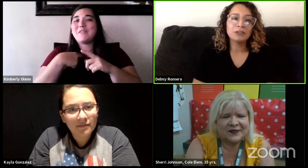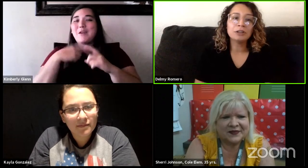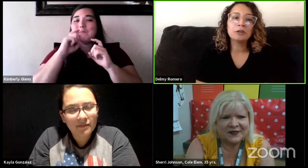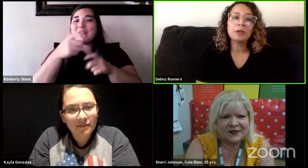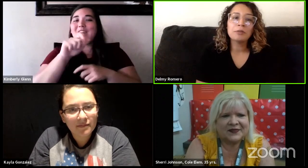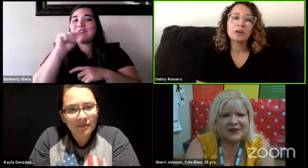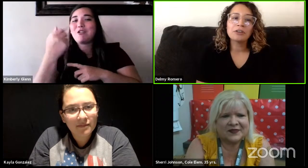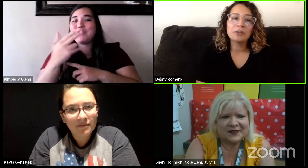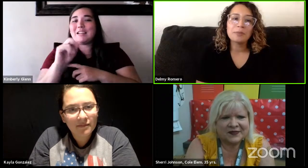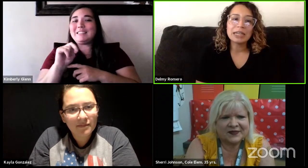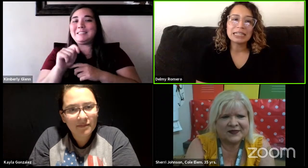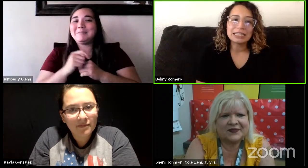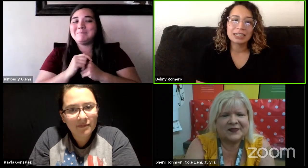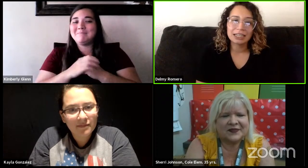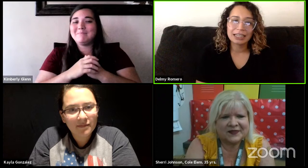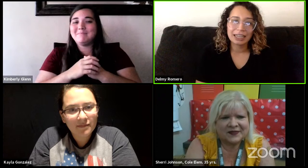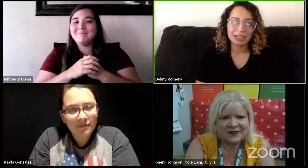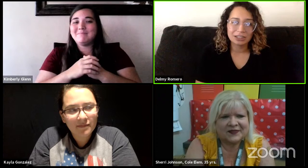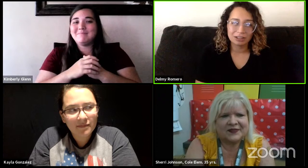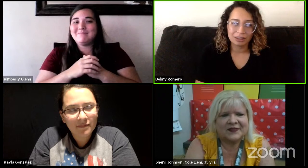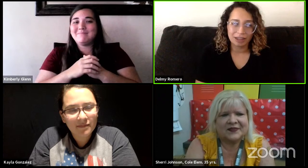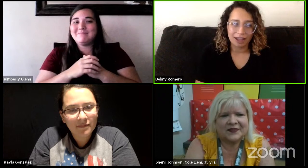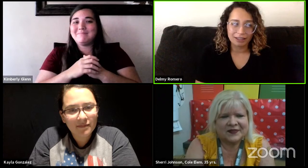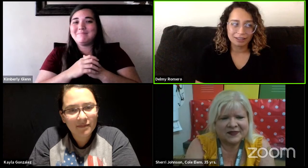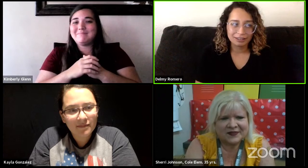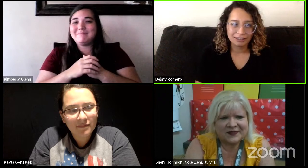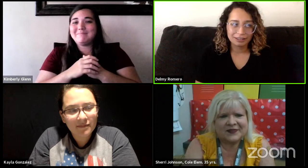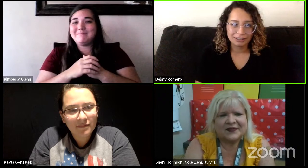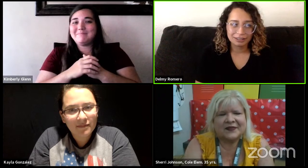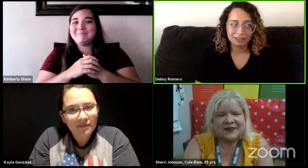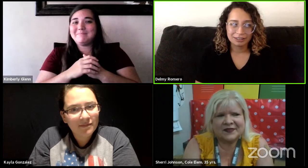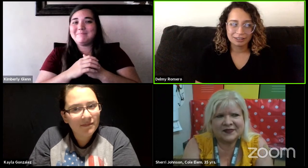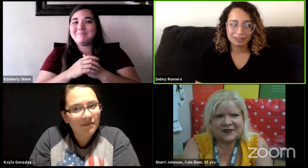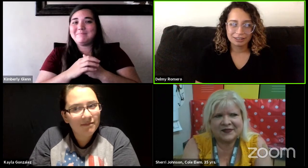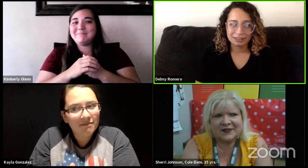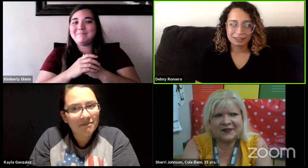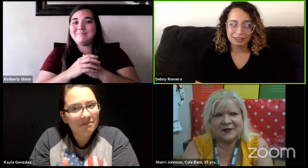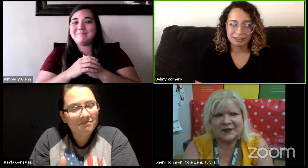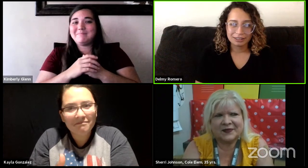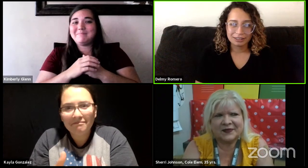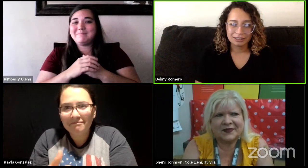I'll give you a little bit more of a minute to guess on that.